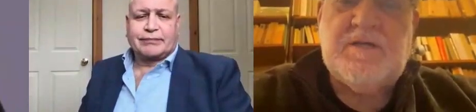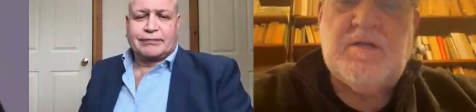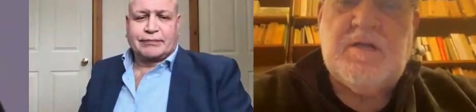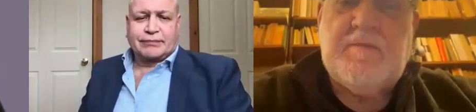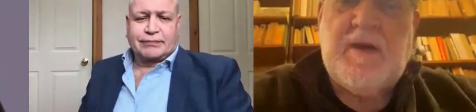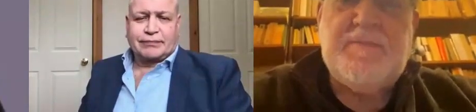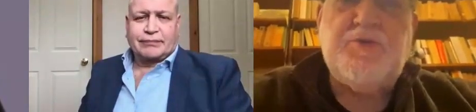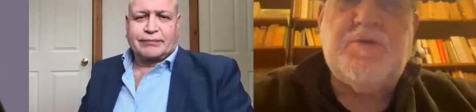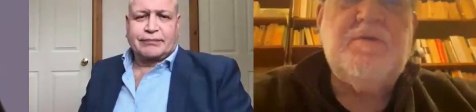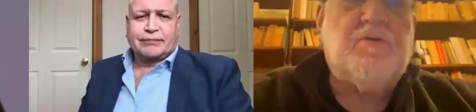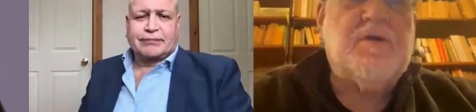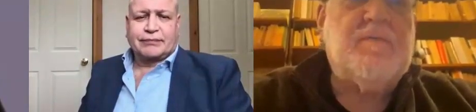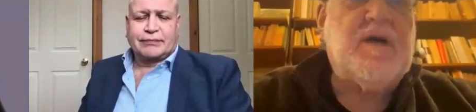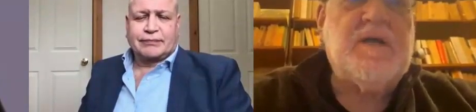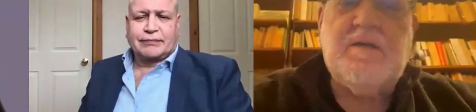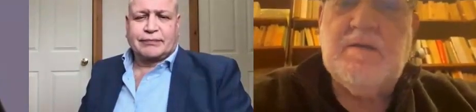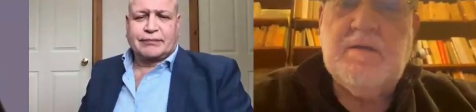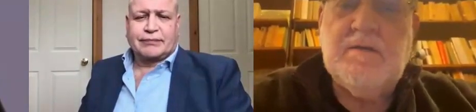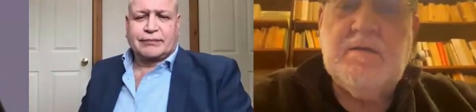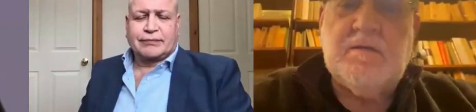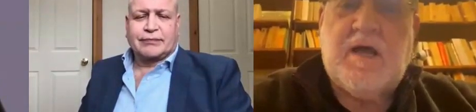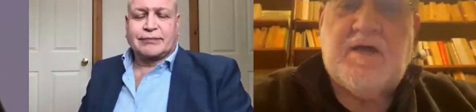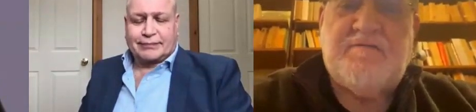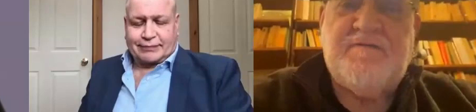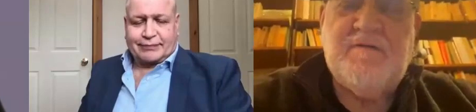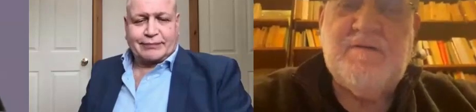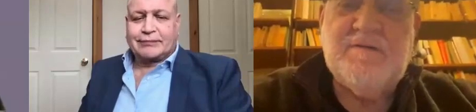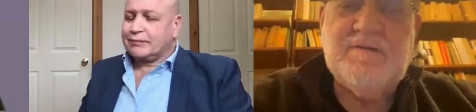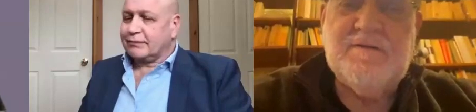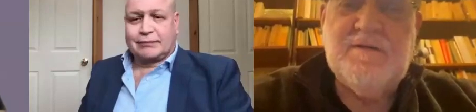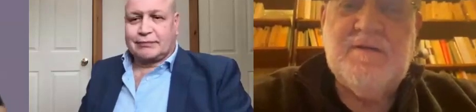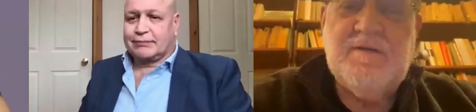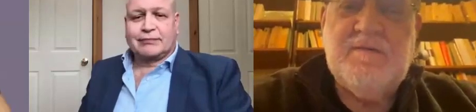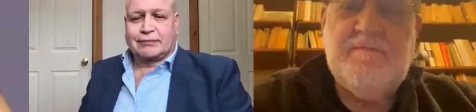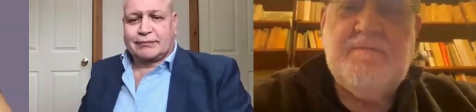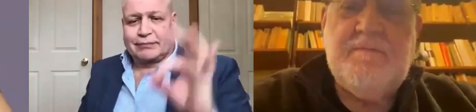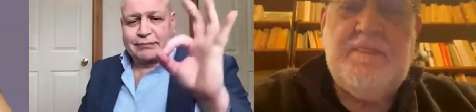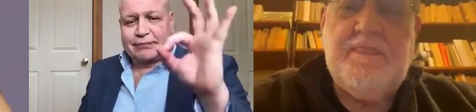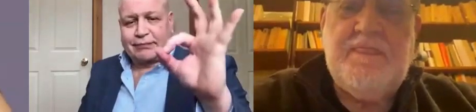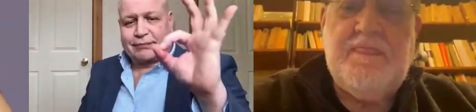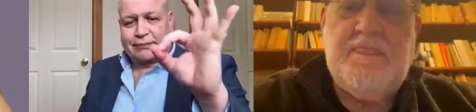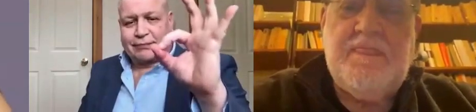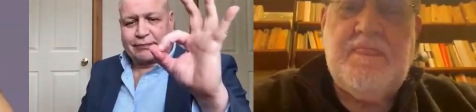Am I muted, or am I live?